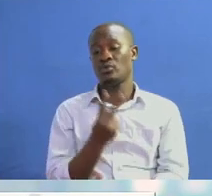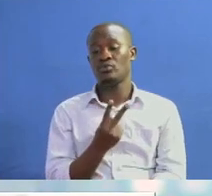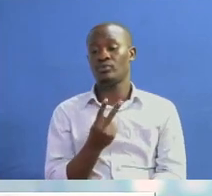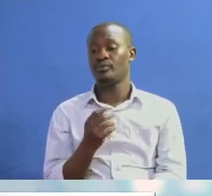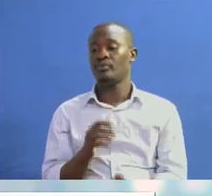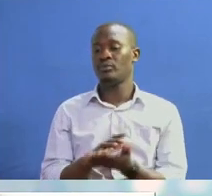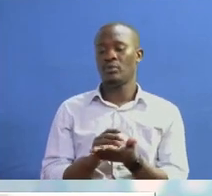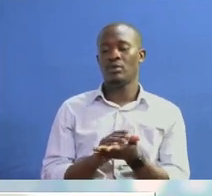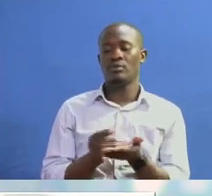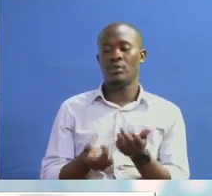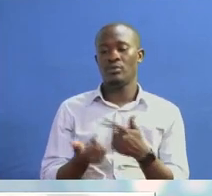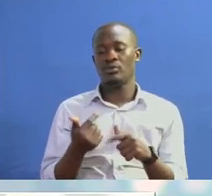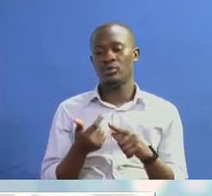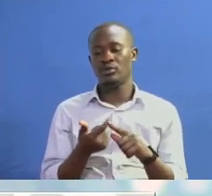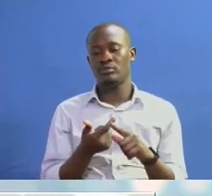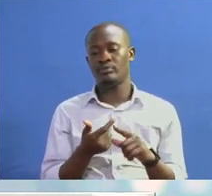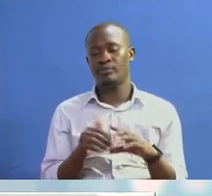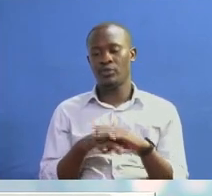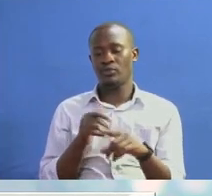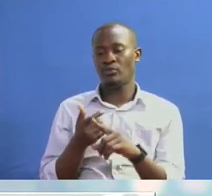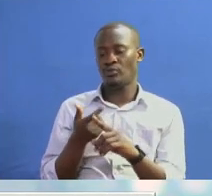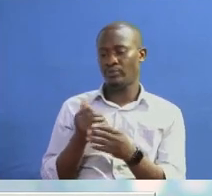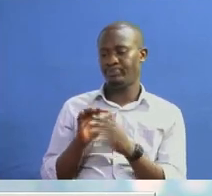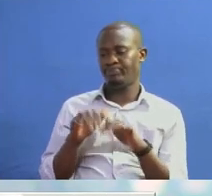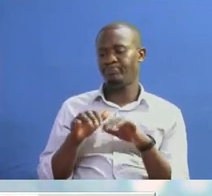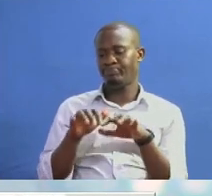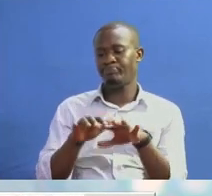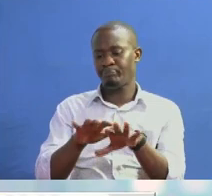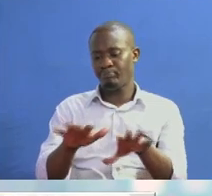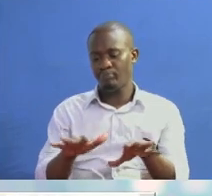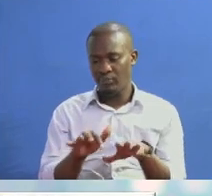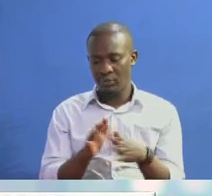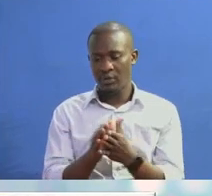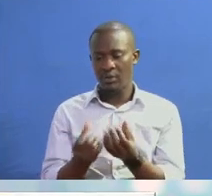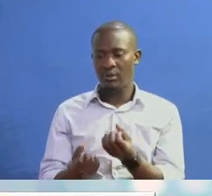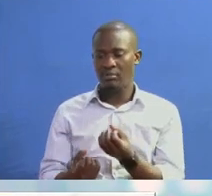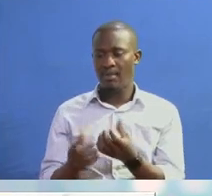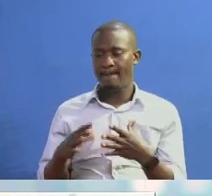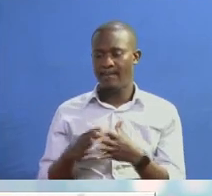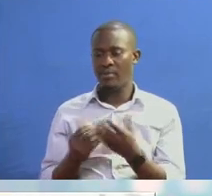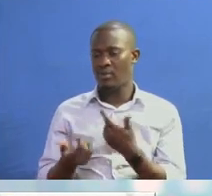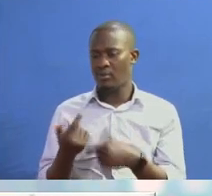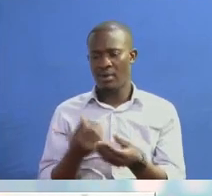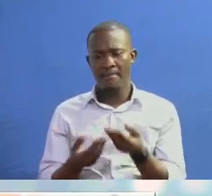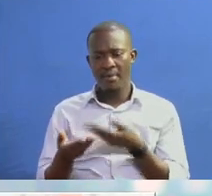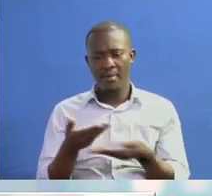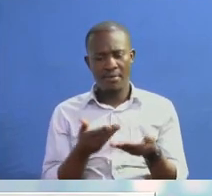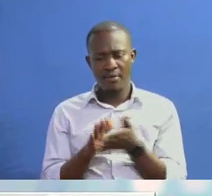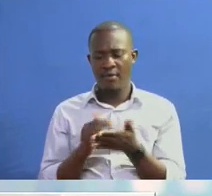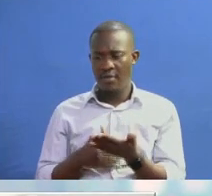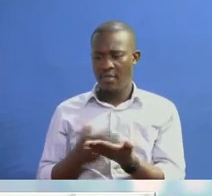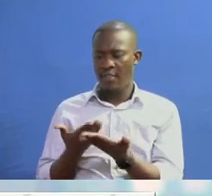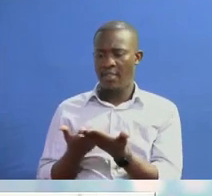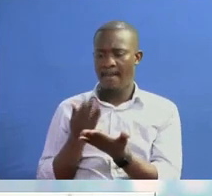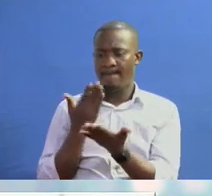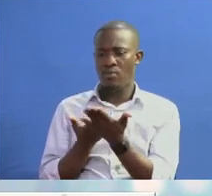maize will come out of the farm, and then the cereals are going to buy it. And remember, the proposal of the